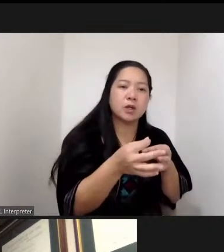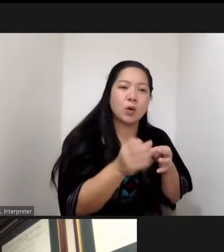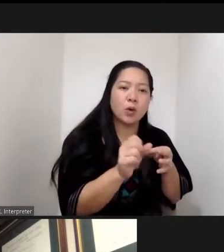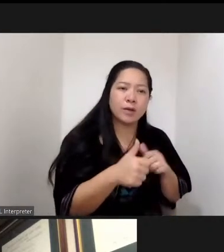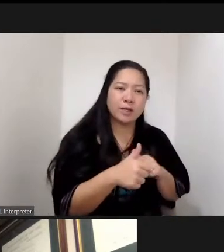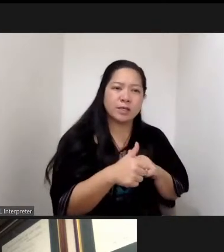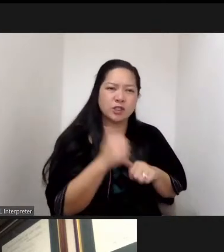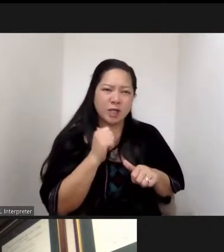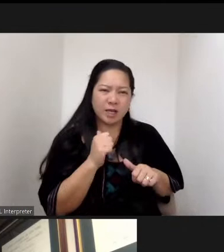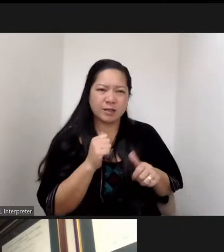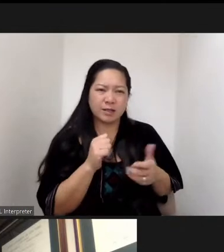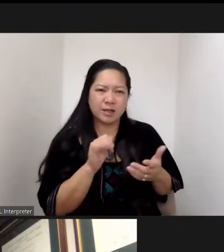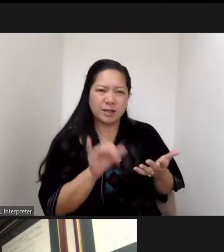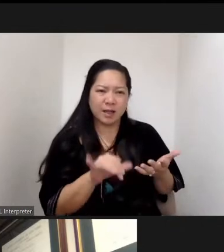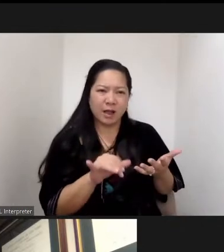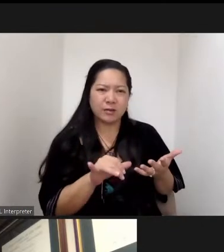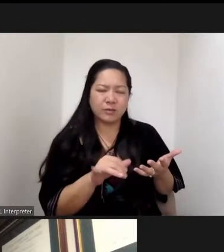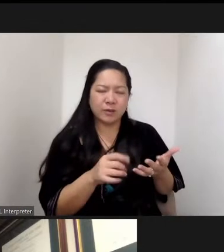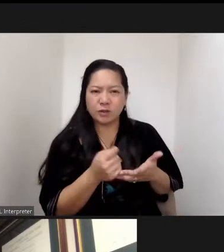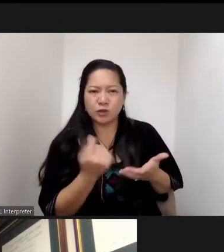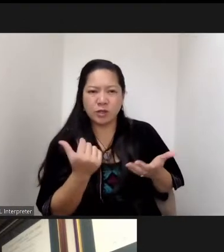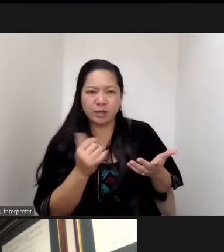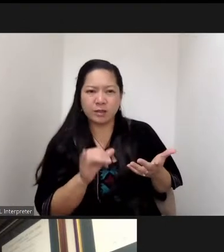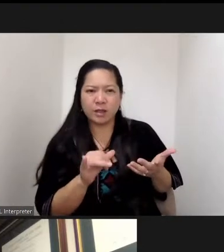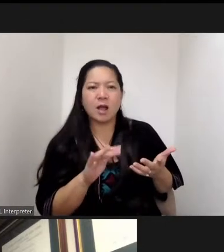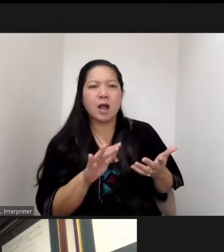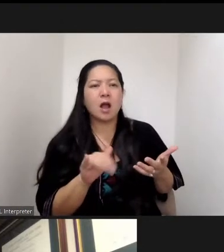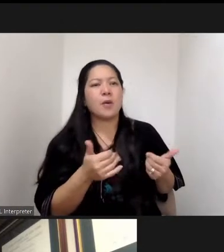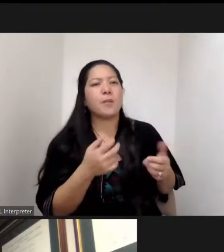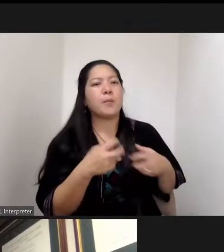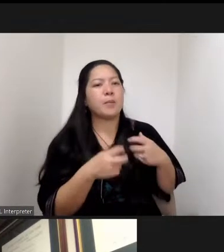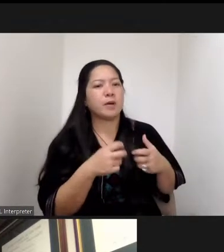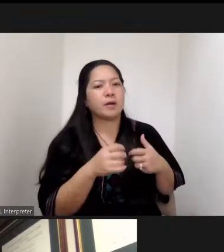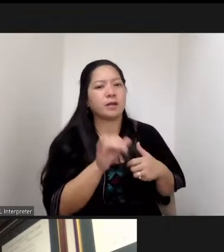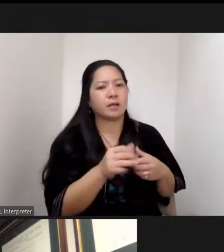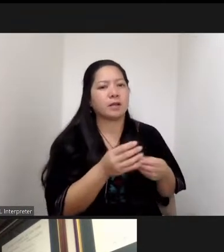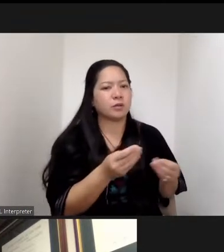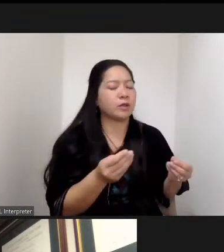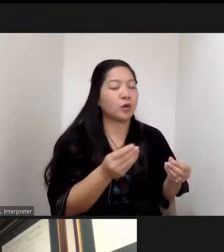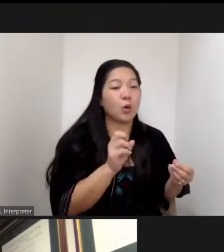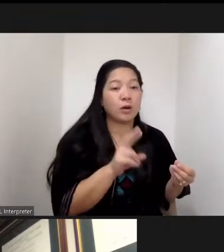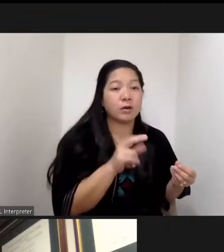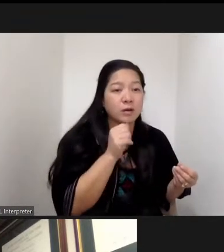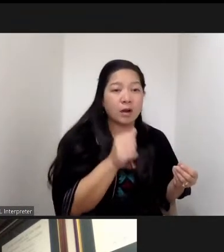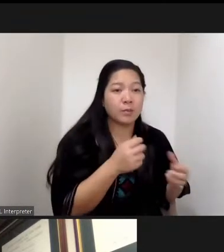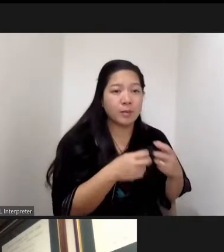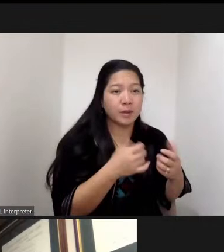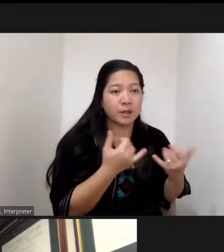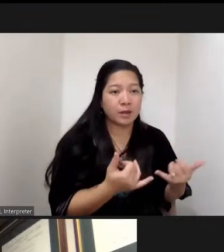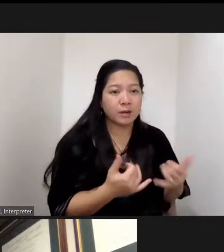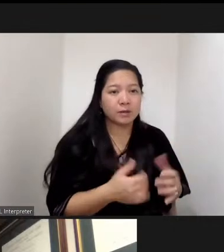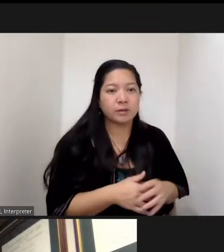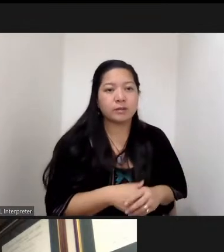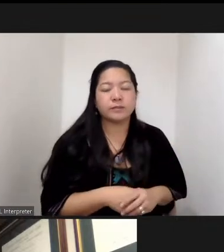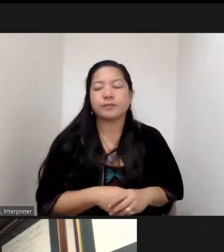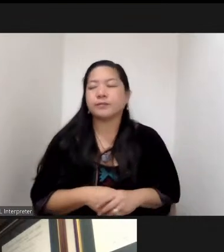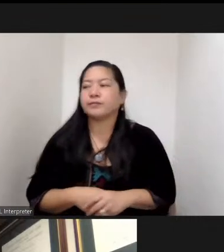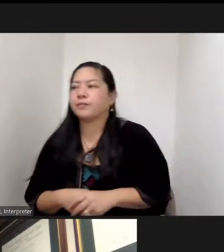problematic is that situation, or not problematic at all? The problem